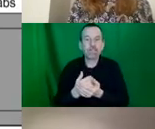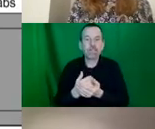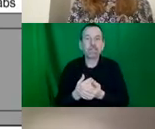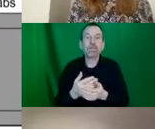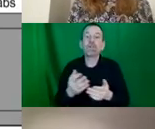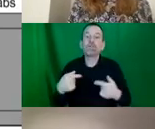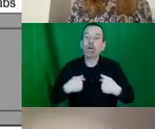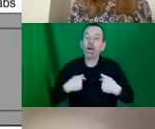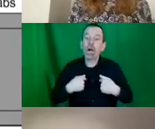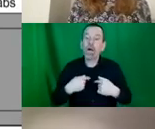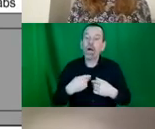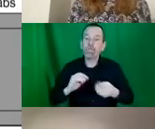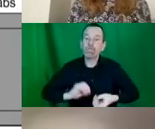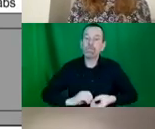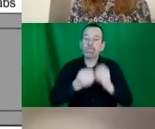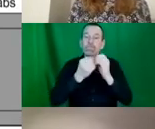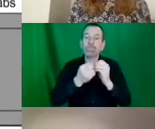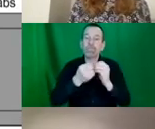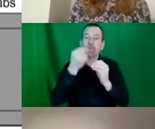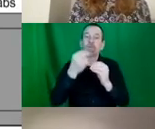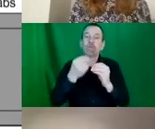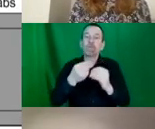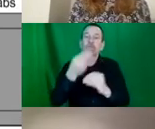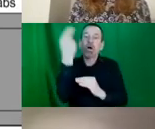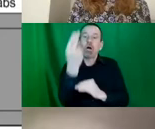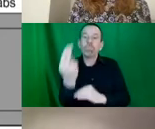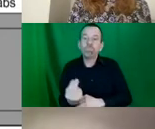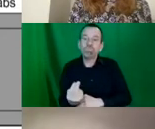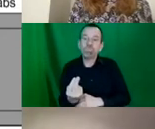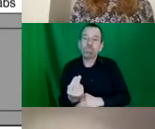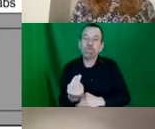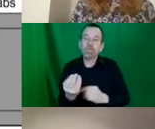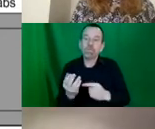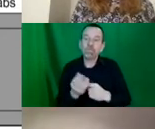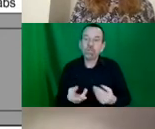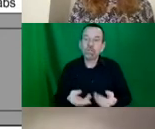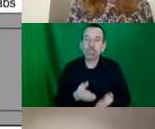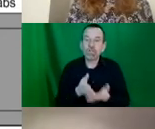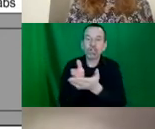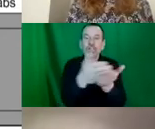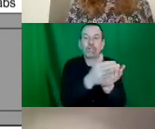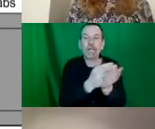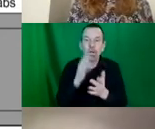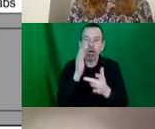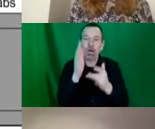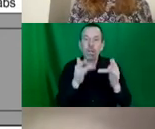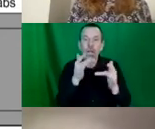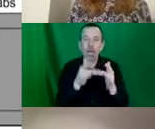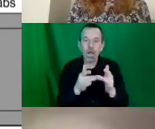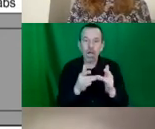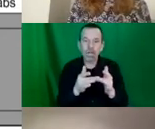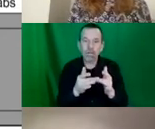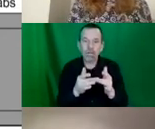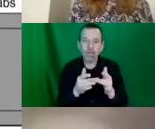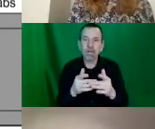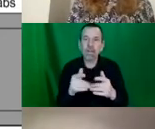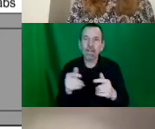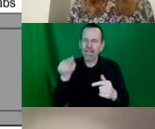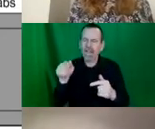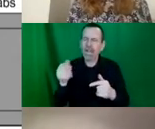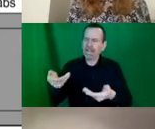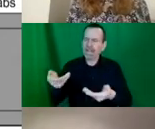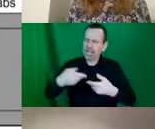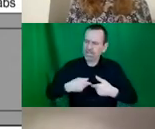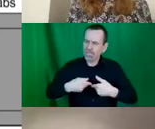the videos and online sessions, such as step-by-step illustrations for enclosures. This has provided me with invaluable